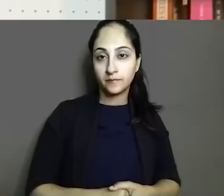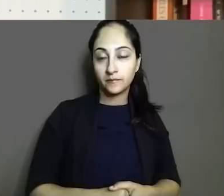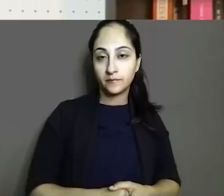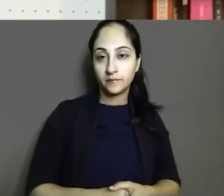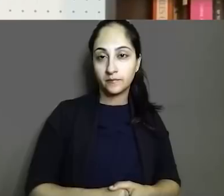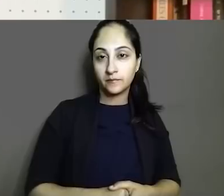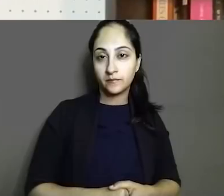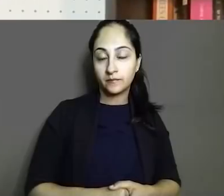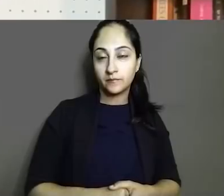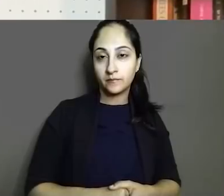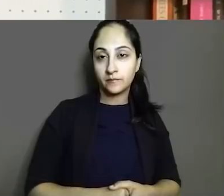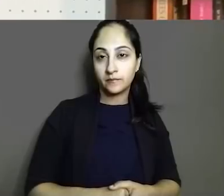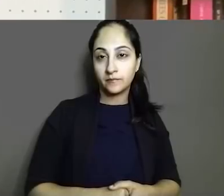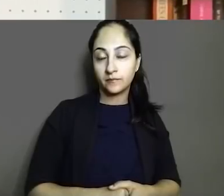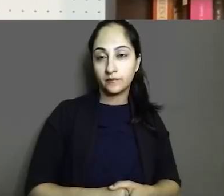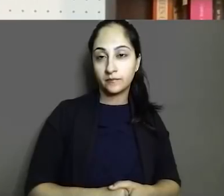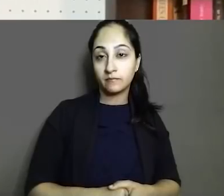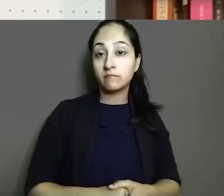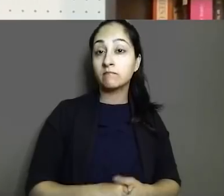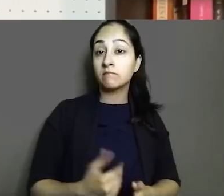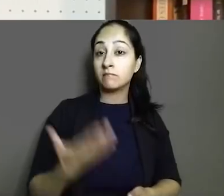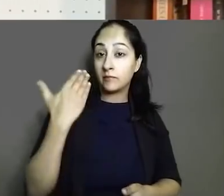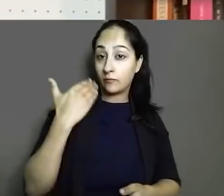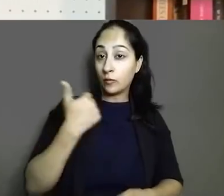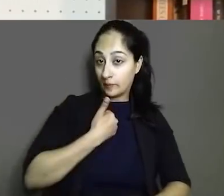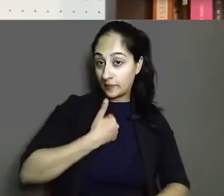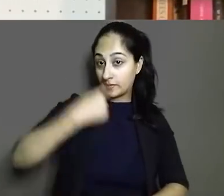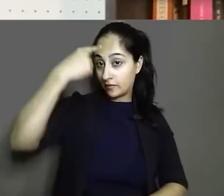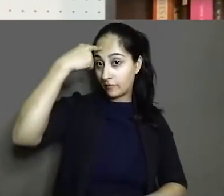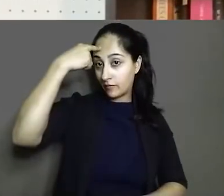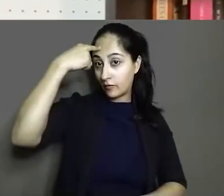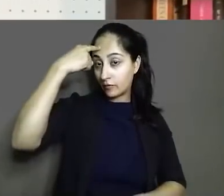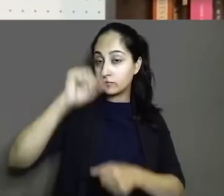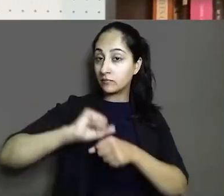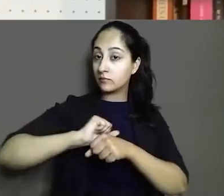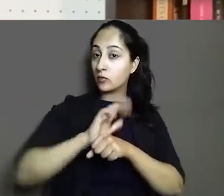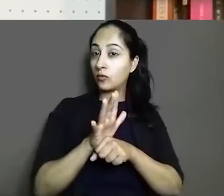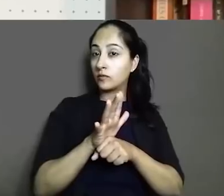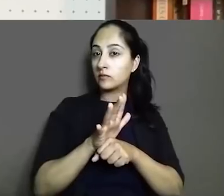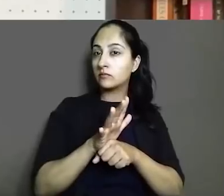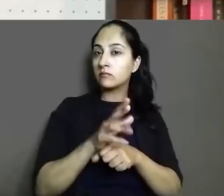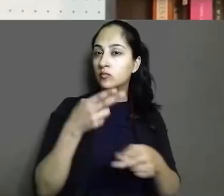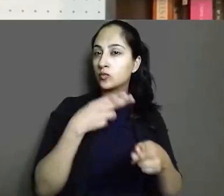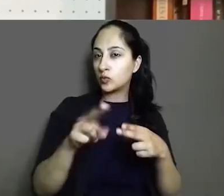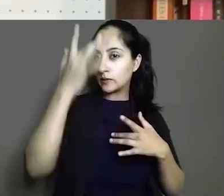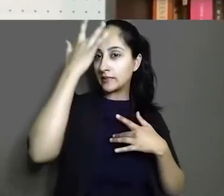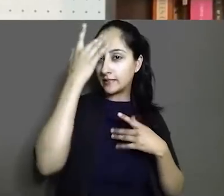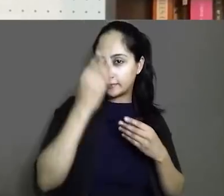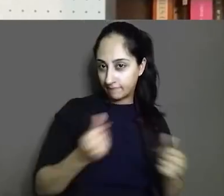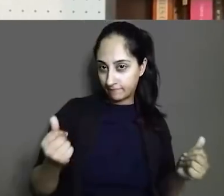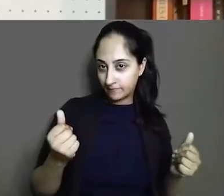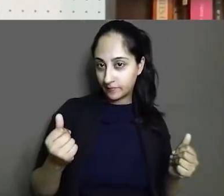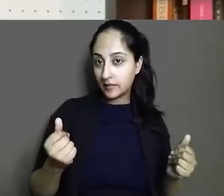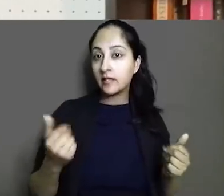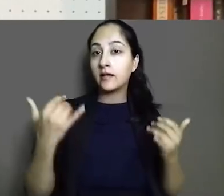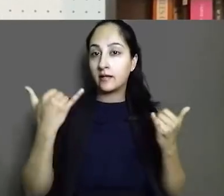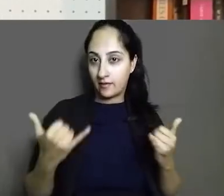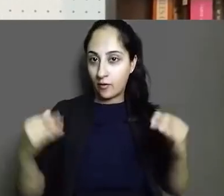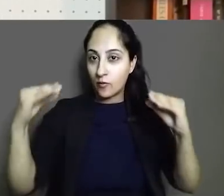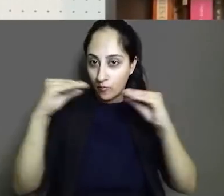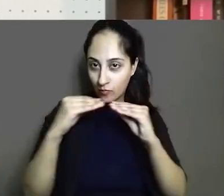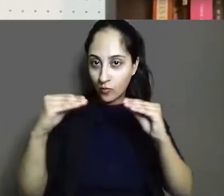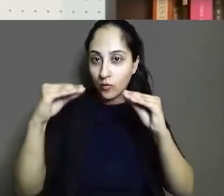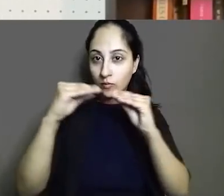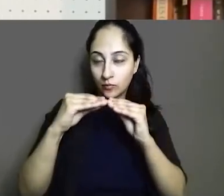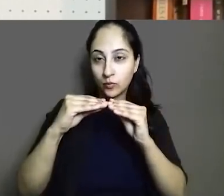had, in that subset, 76% of individuals had symptoms lasting for 6 months or